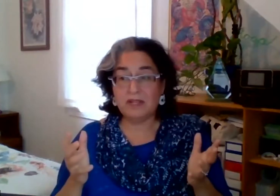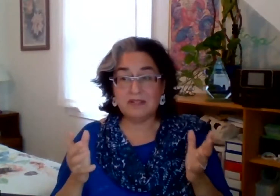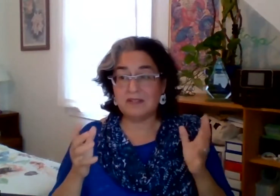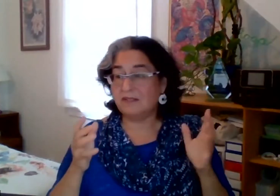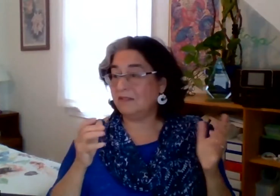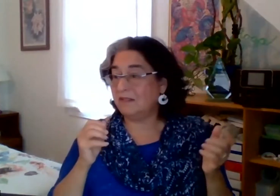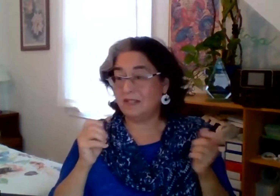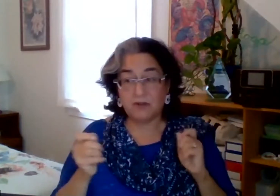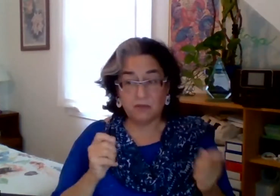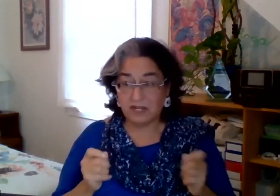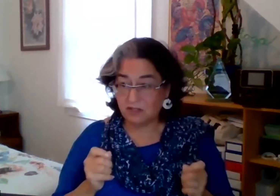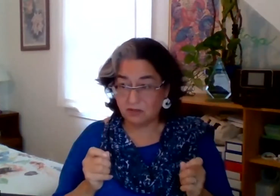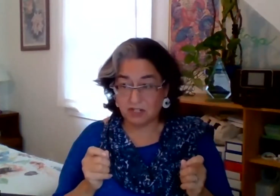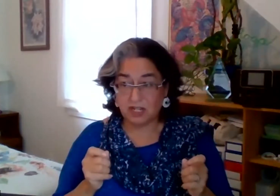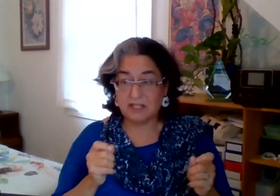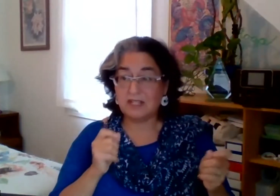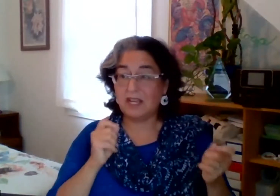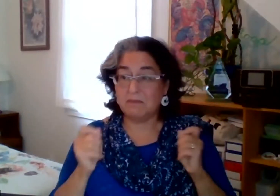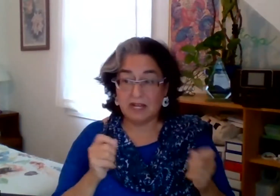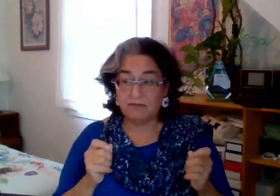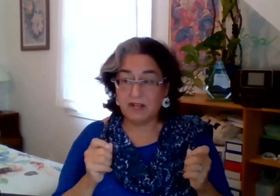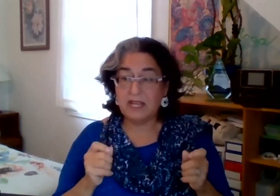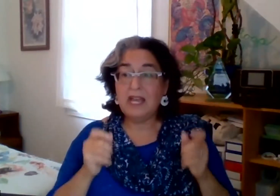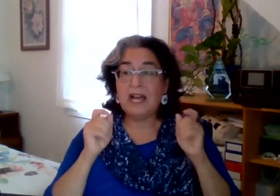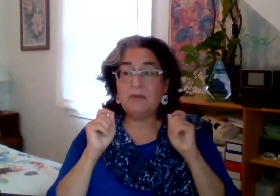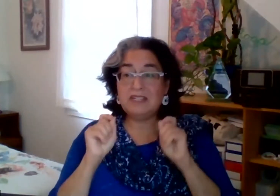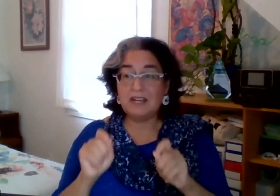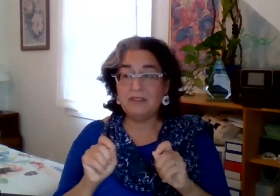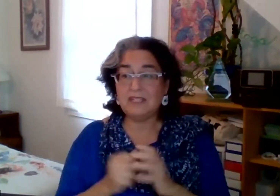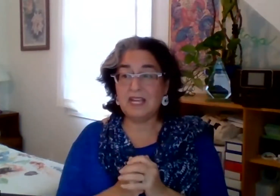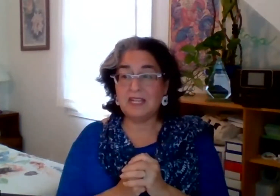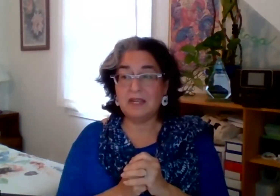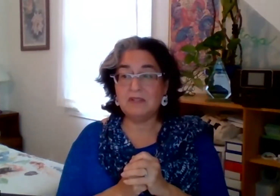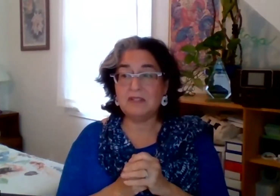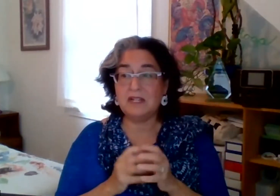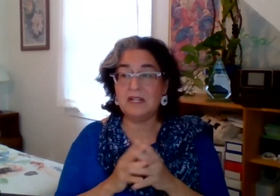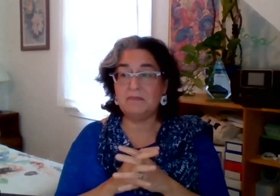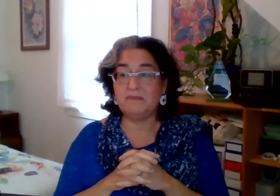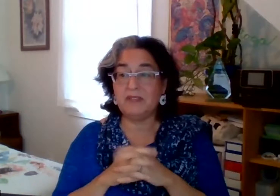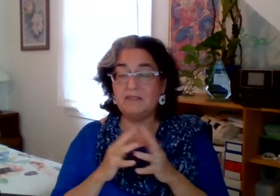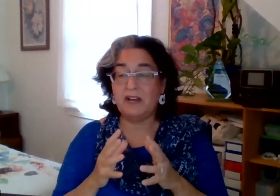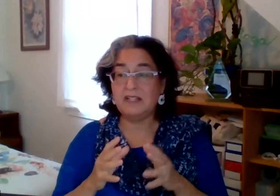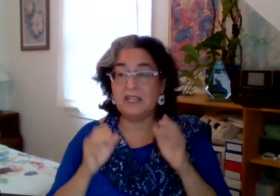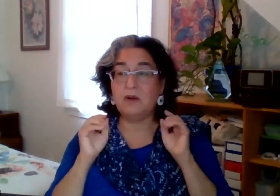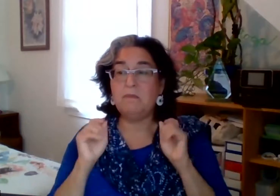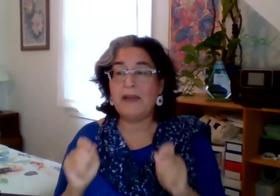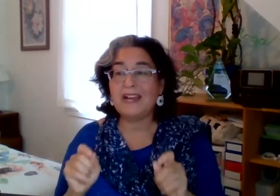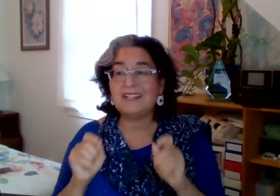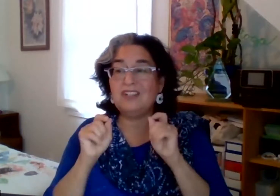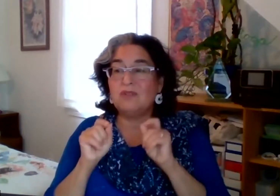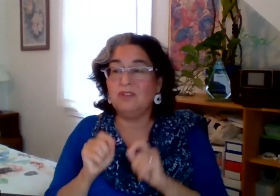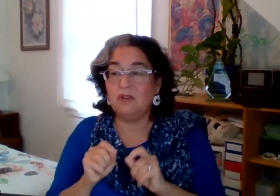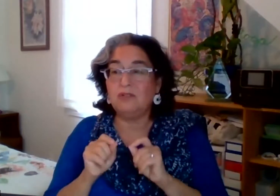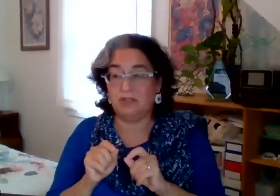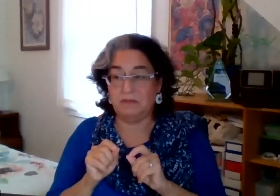are always different ways to adjust and modify. I would definitely take Kim's advice and go